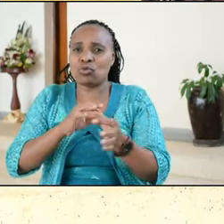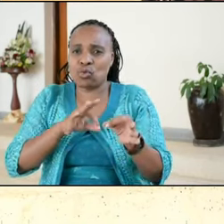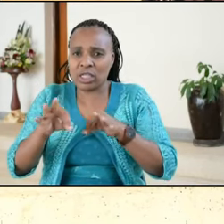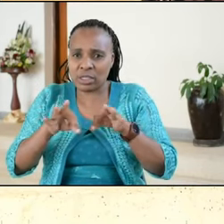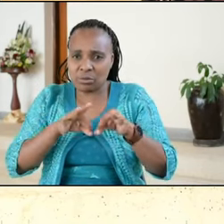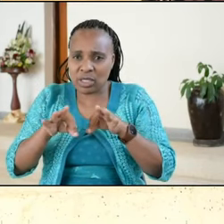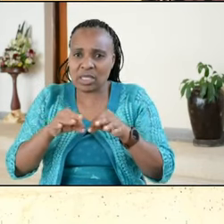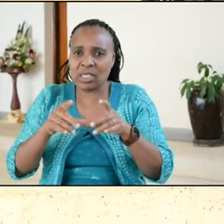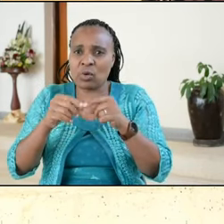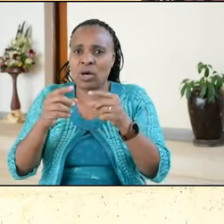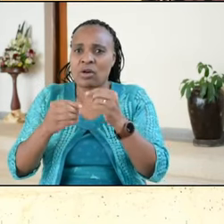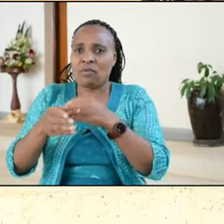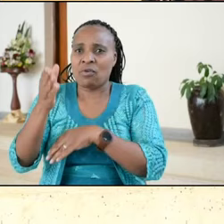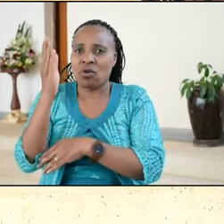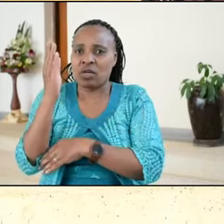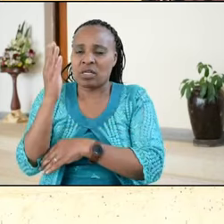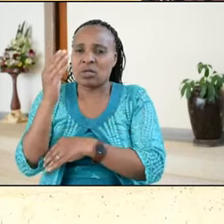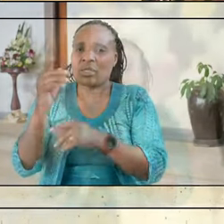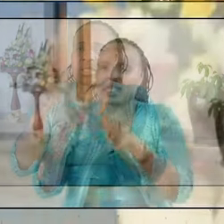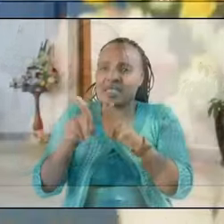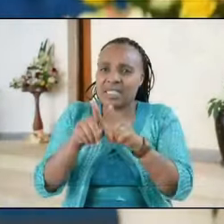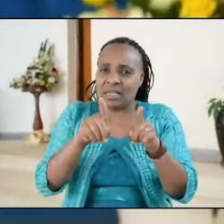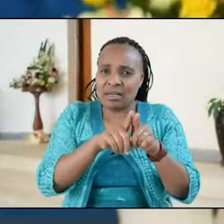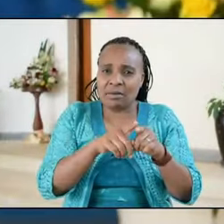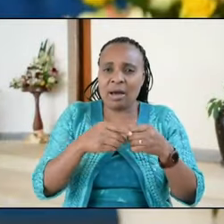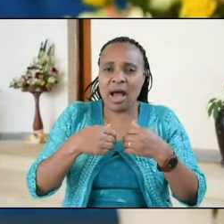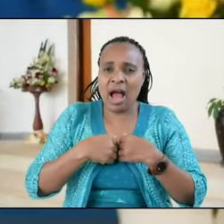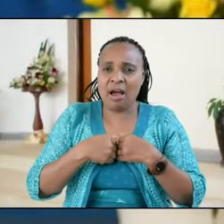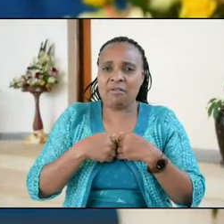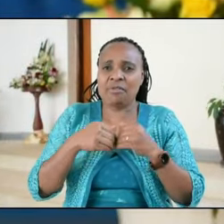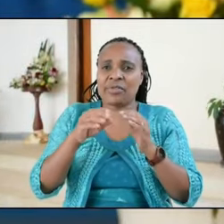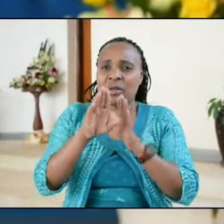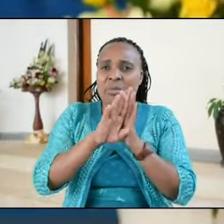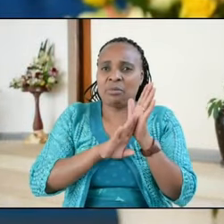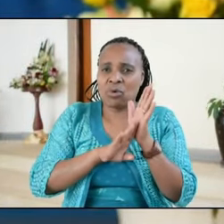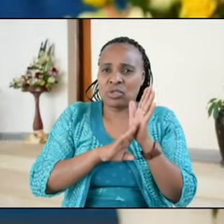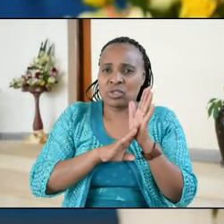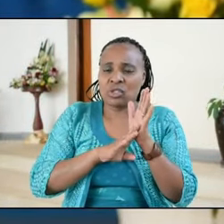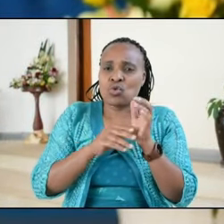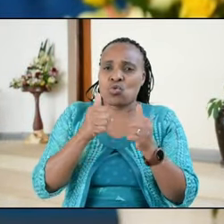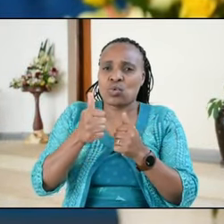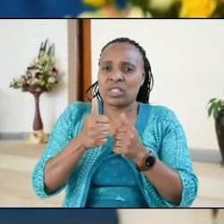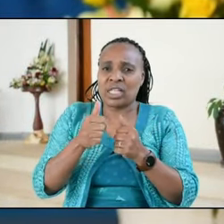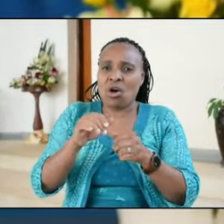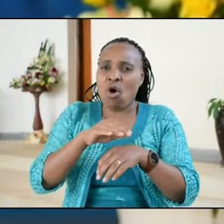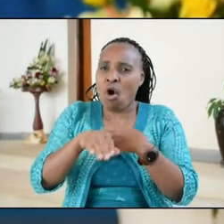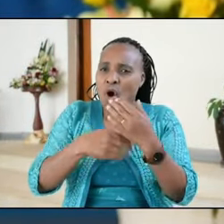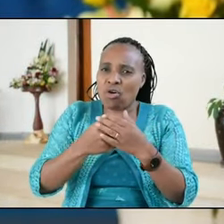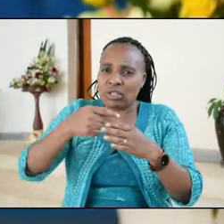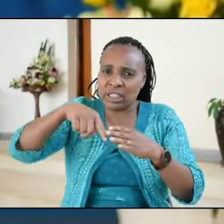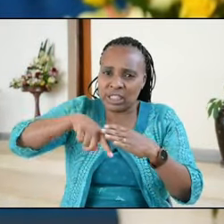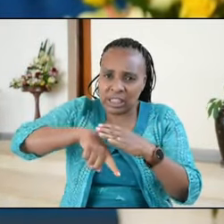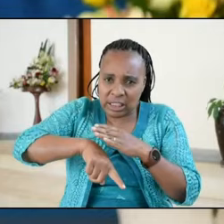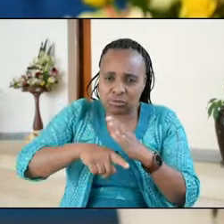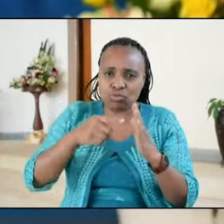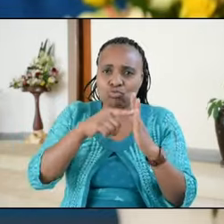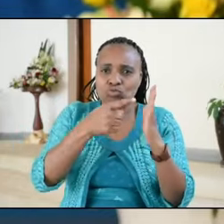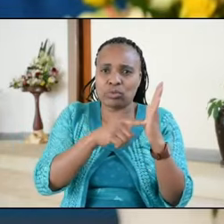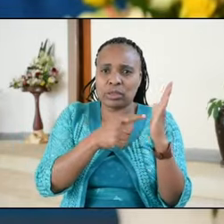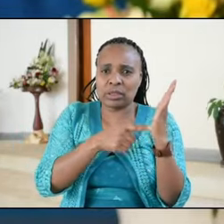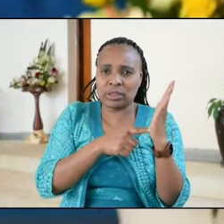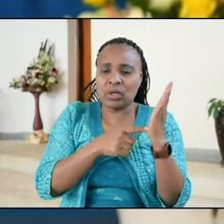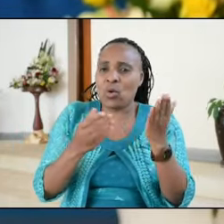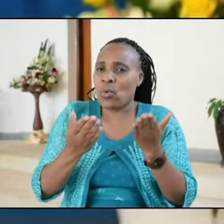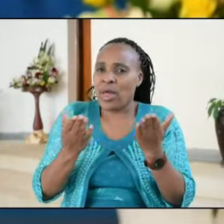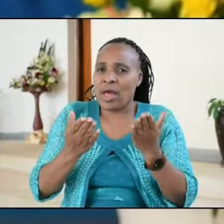God. Mm. We also have Bibles that they're called illustration Bibles, where you